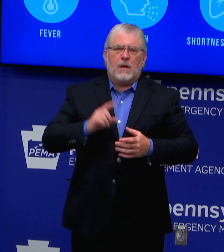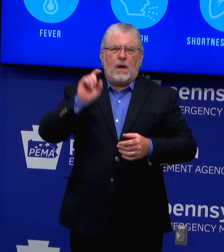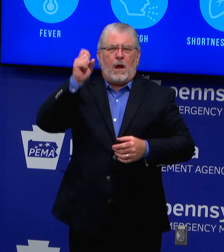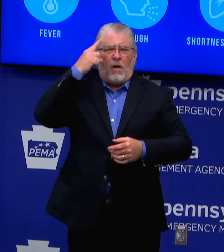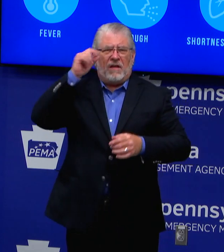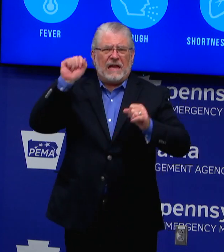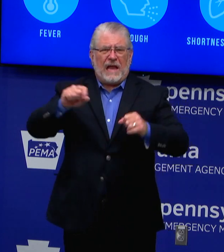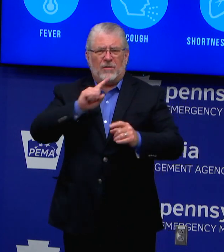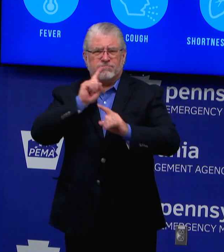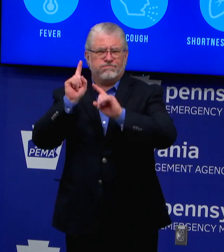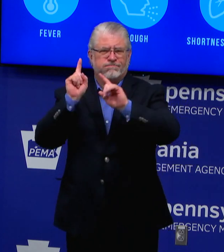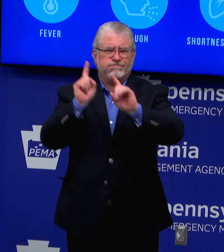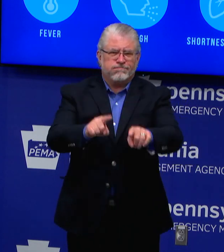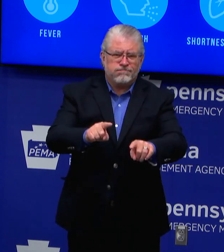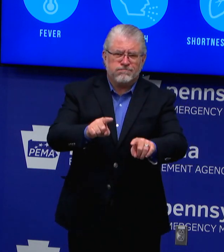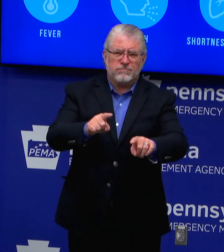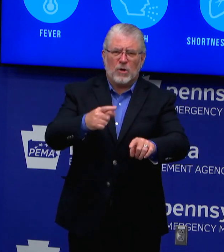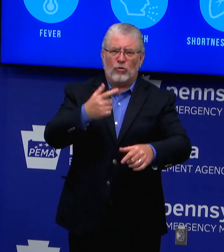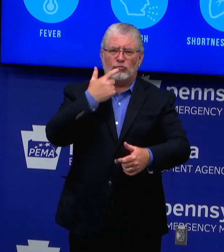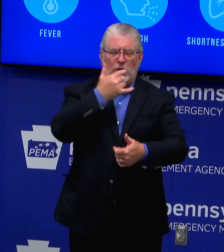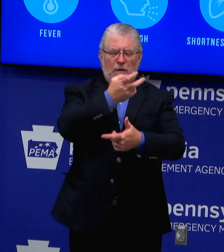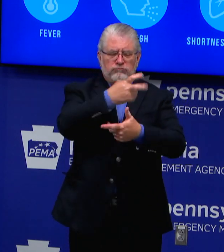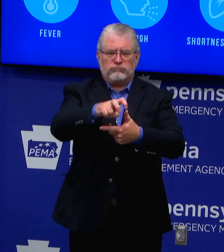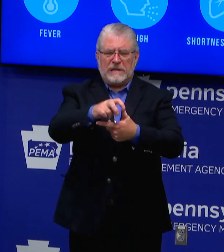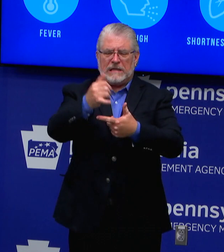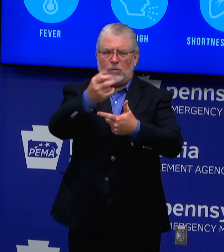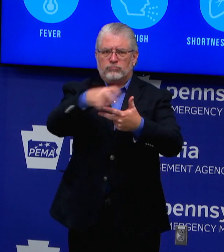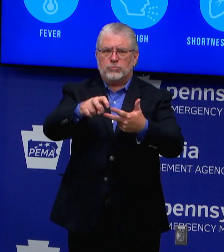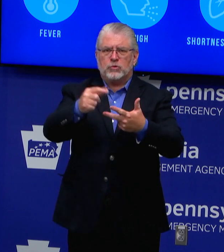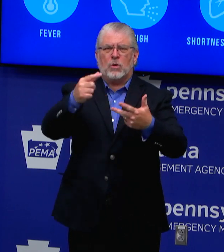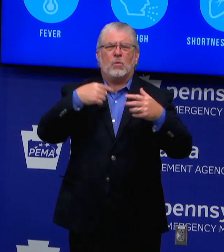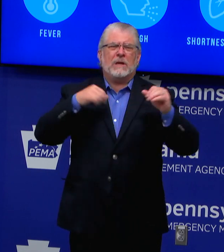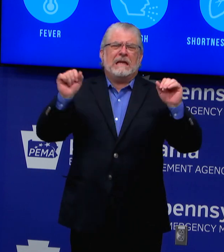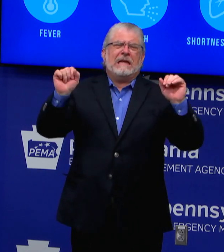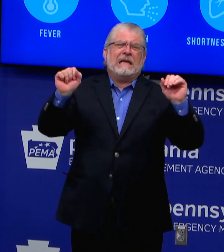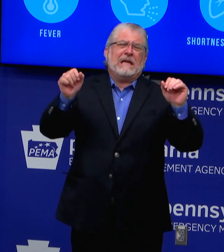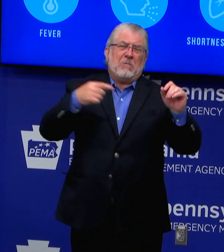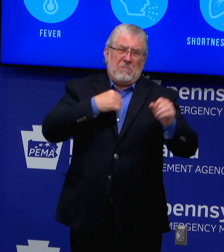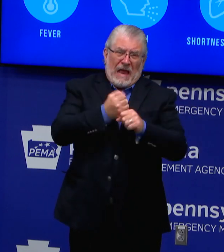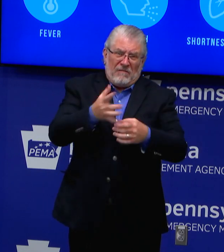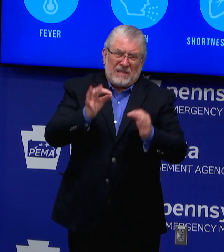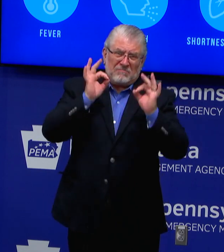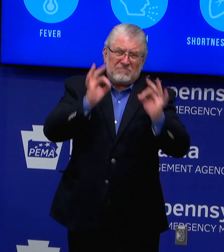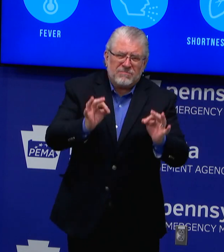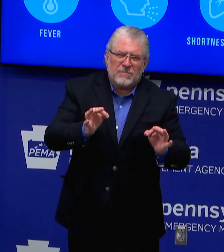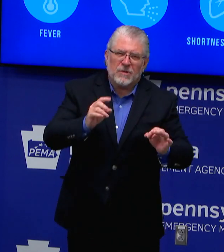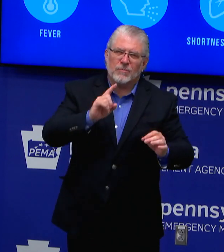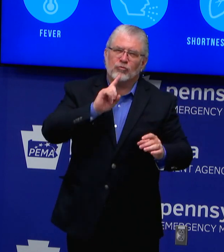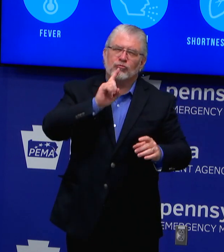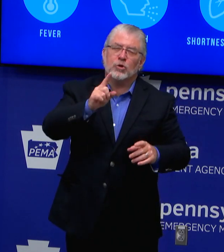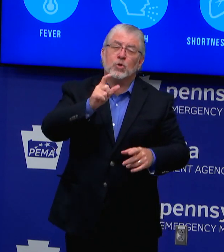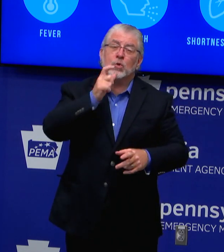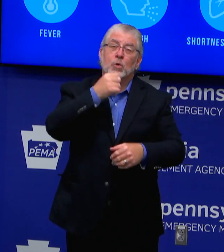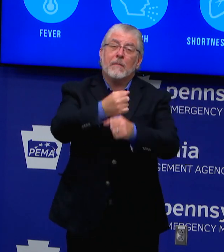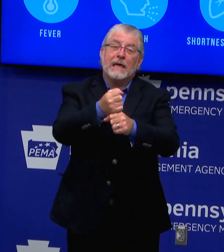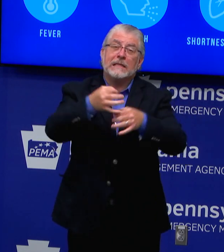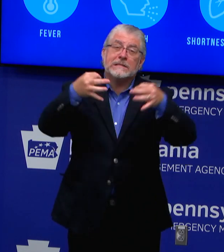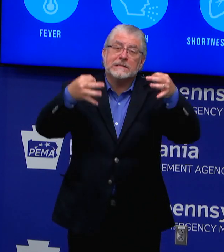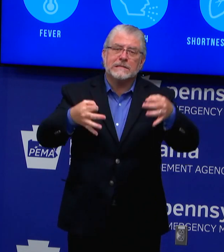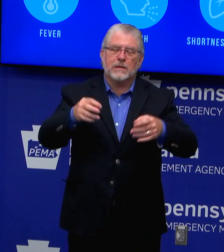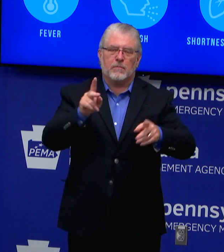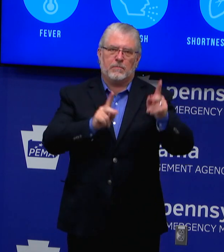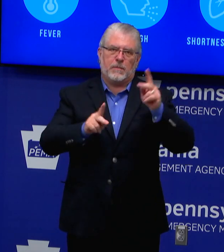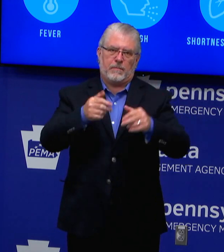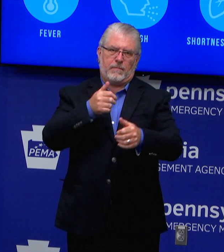and saying we're going to go from red to yellow, from yellow to green. But ultimately, the decision makers are the people of Pennsylvania. And when they